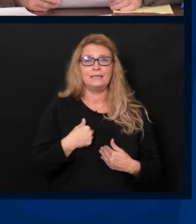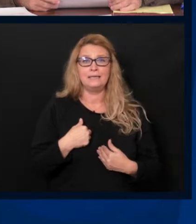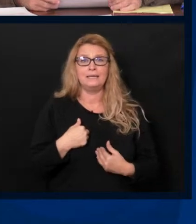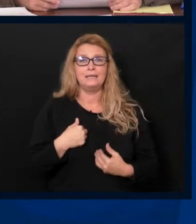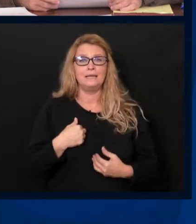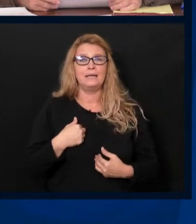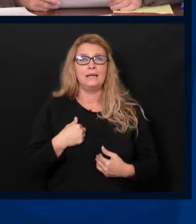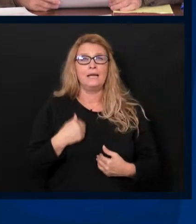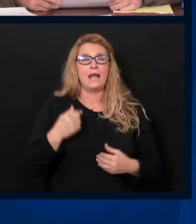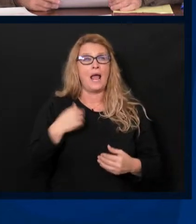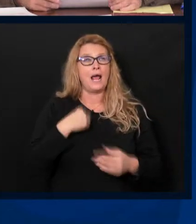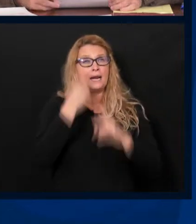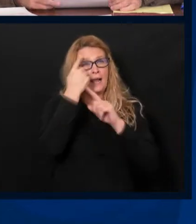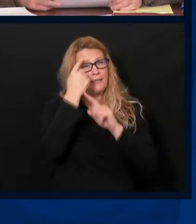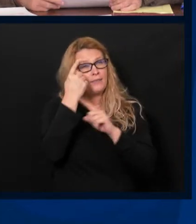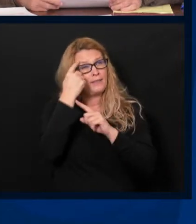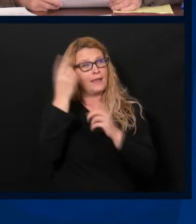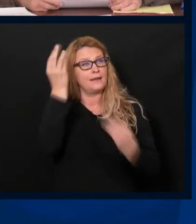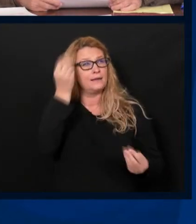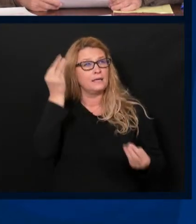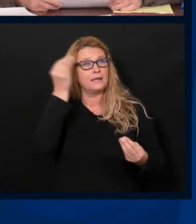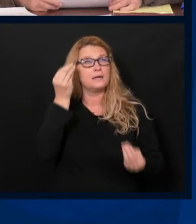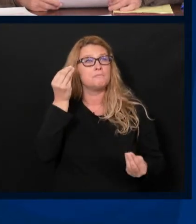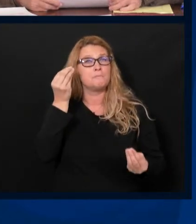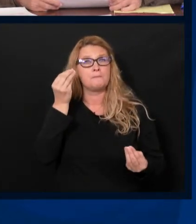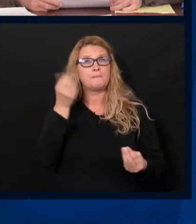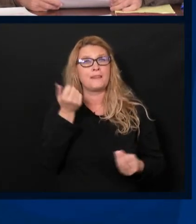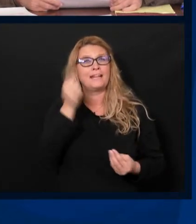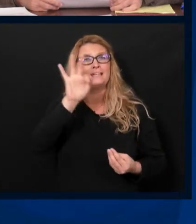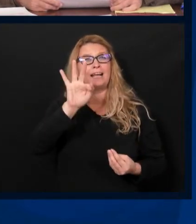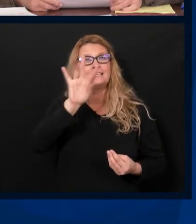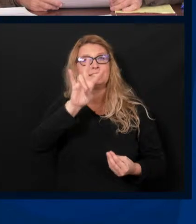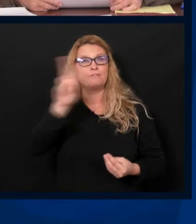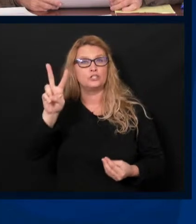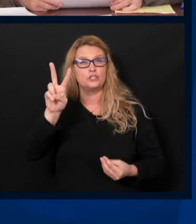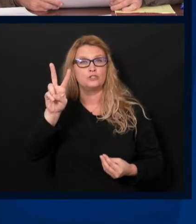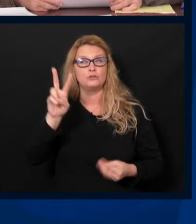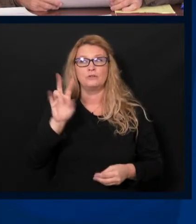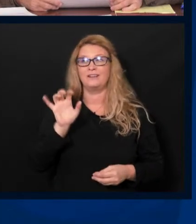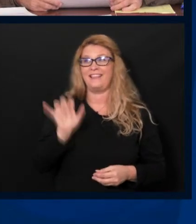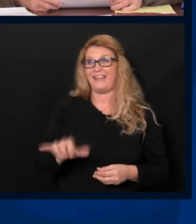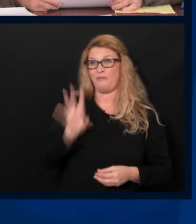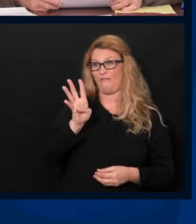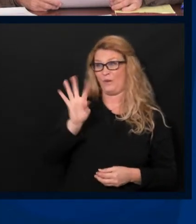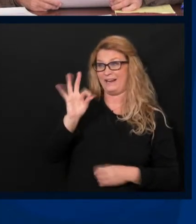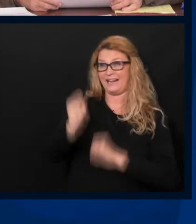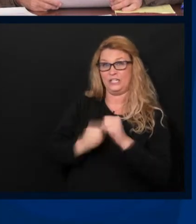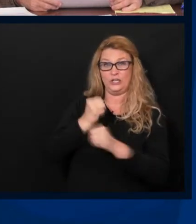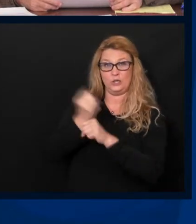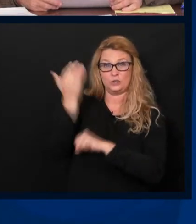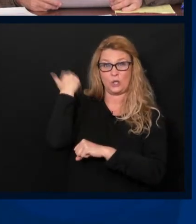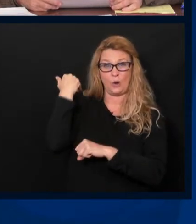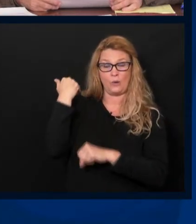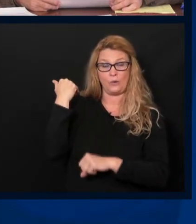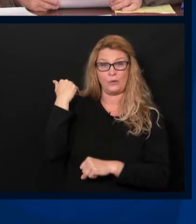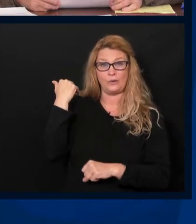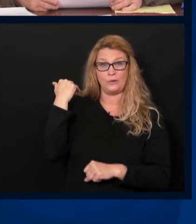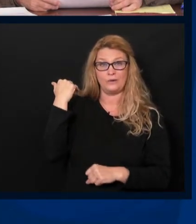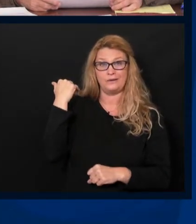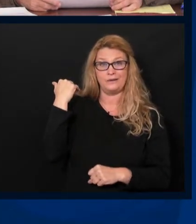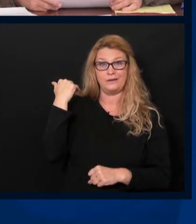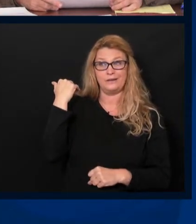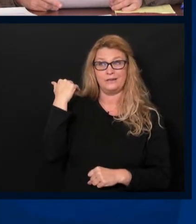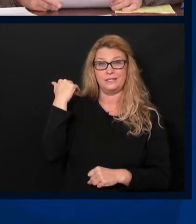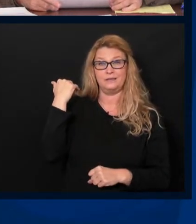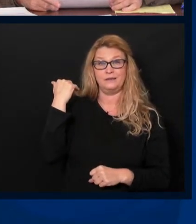just keep going back and thinking, that in 1972, 49 years ago, on a kind